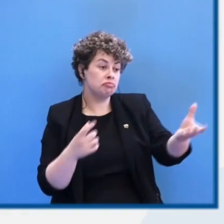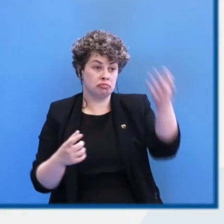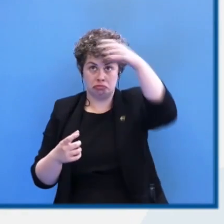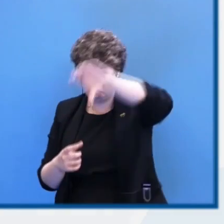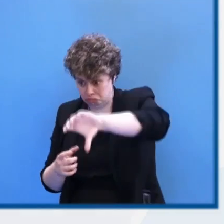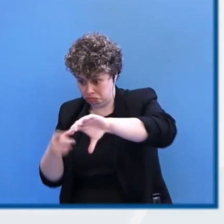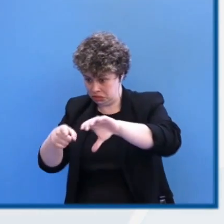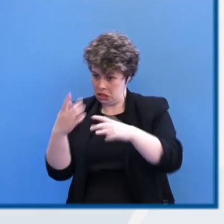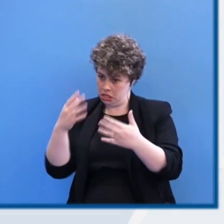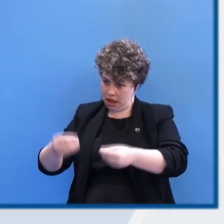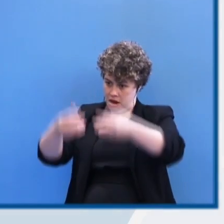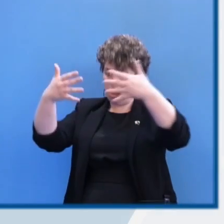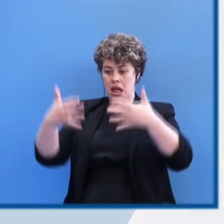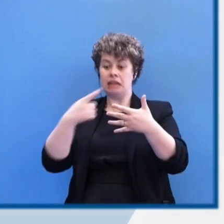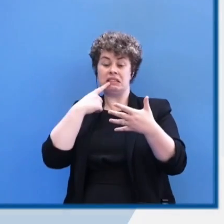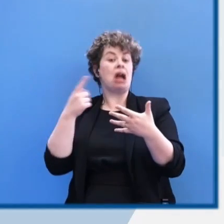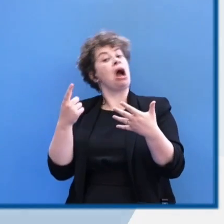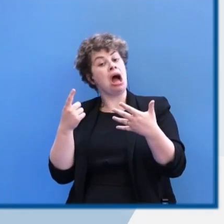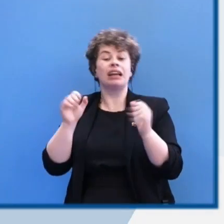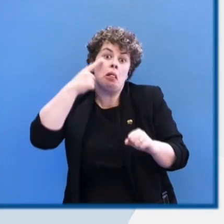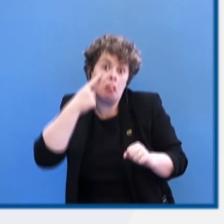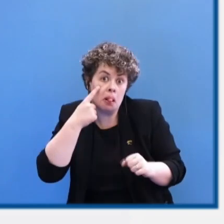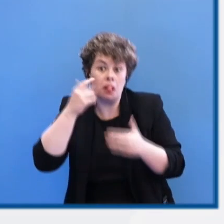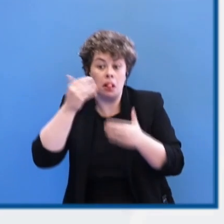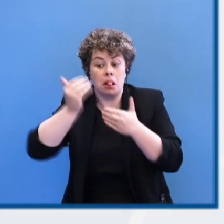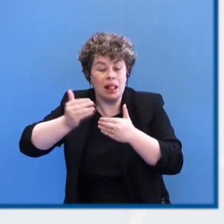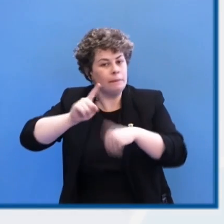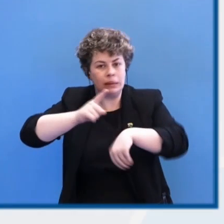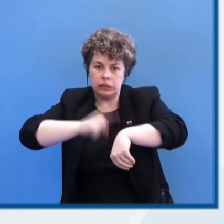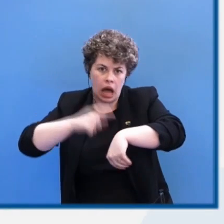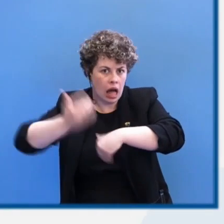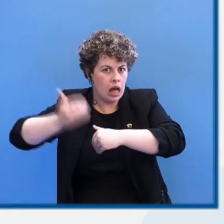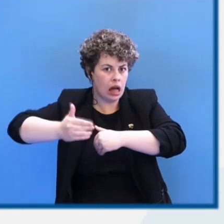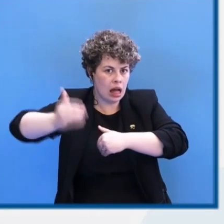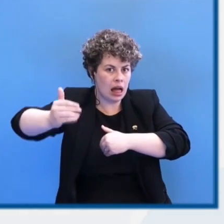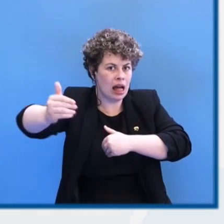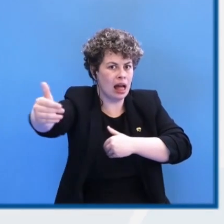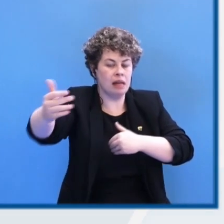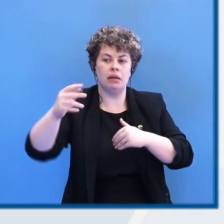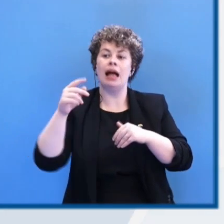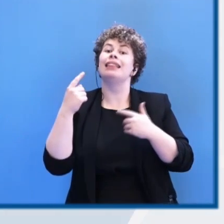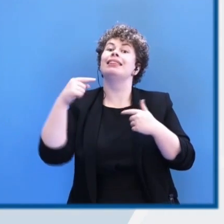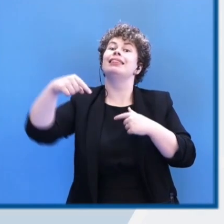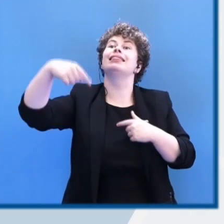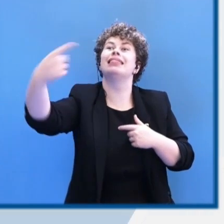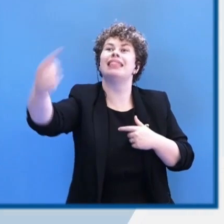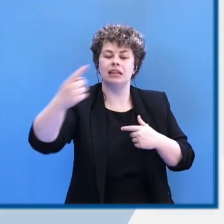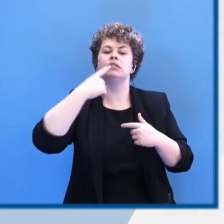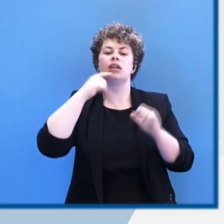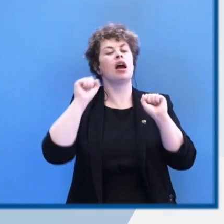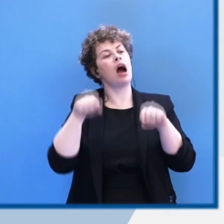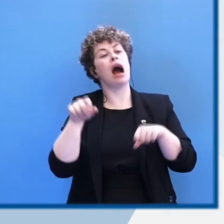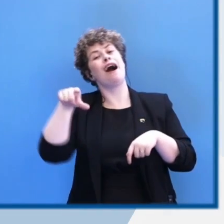and it always gave good results. So there are initial attempts to tests or